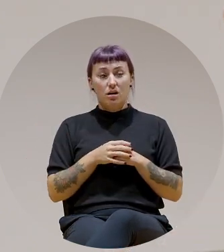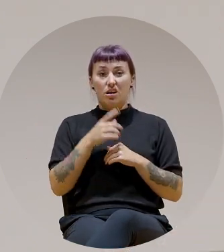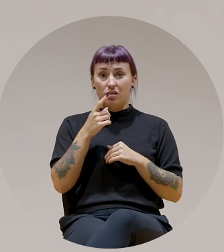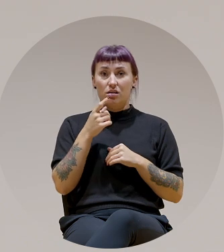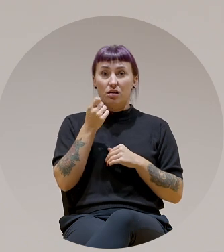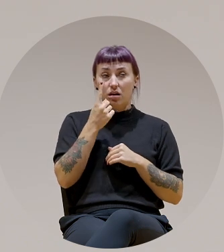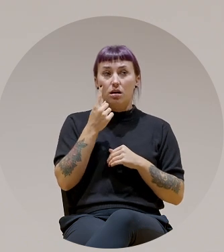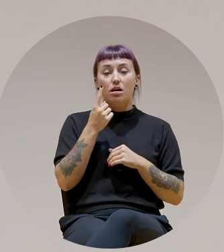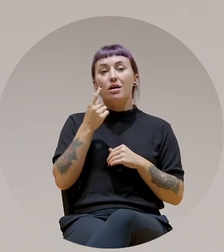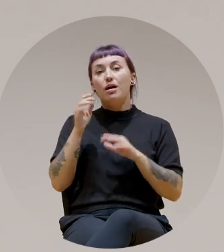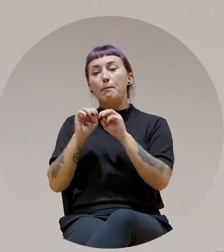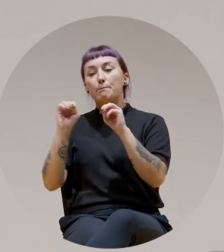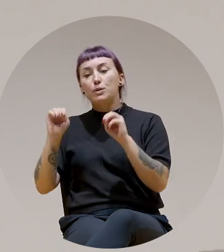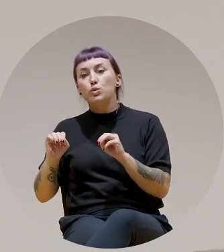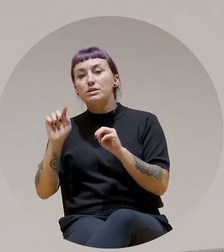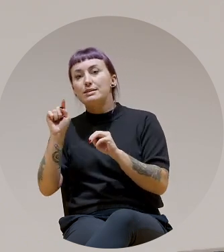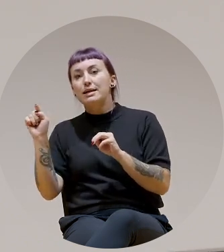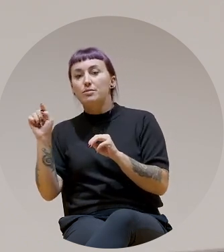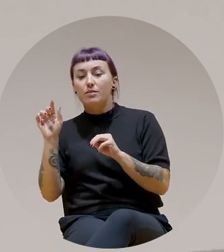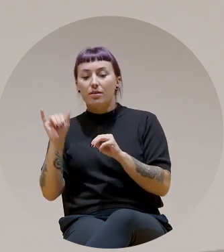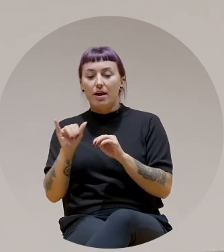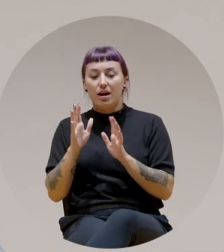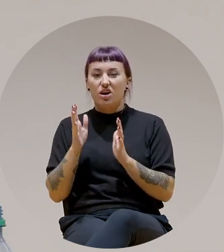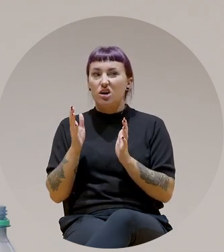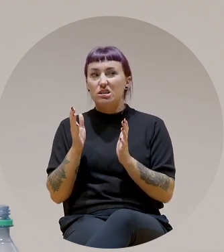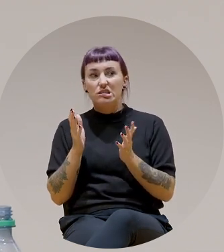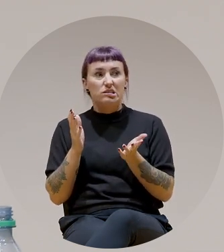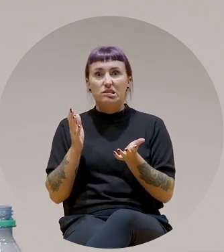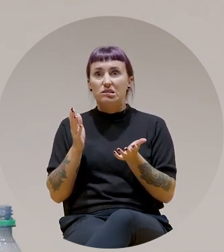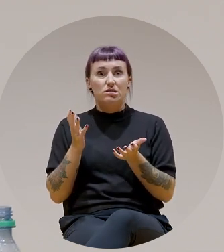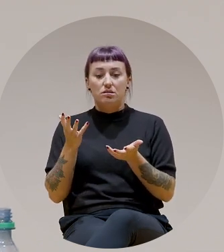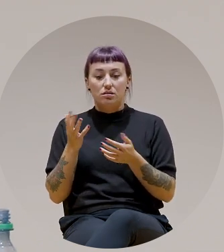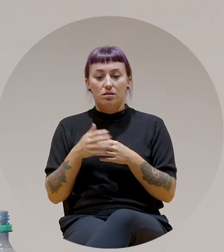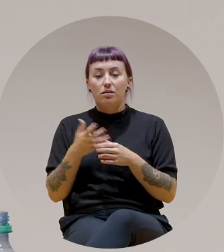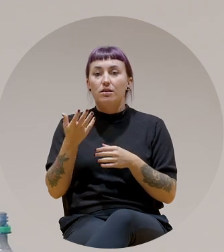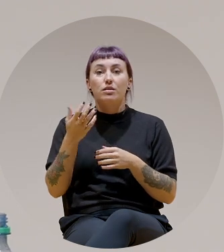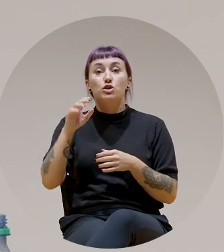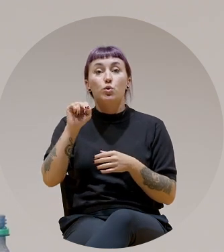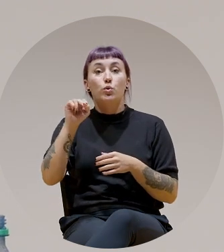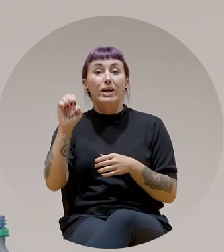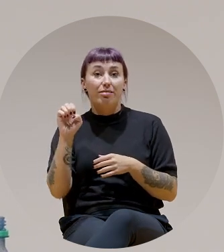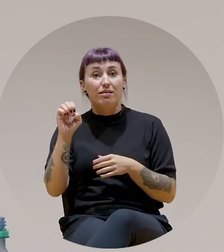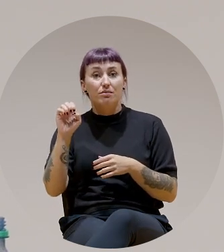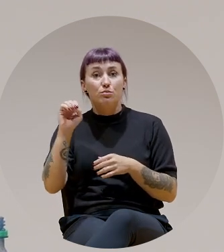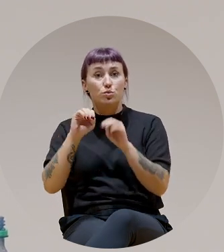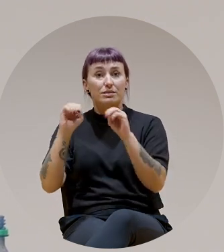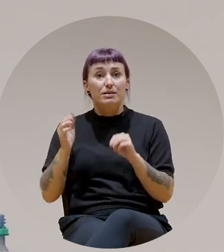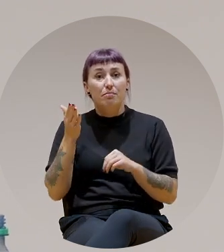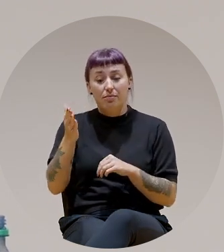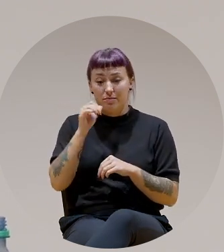one thing. But the museums that are just shaking their heads now are say a museum in New England